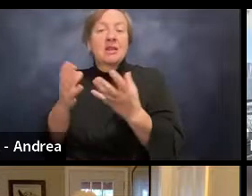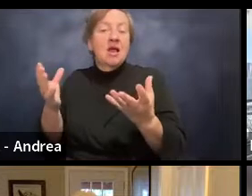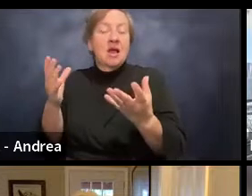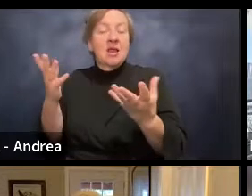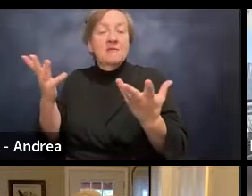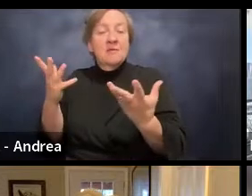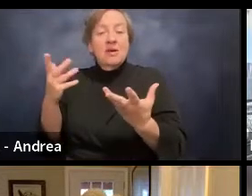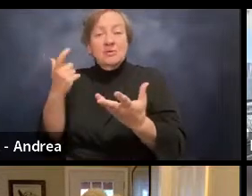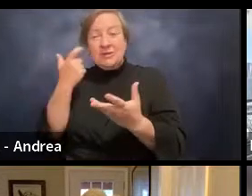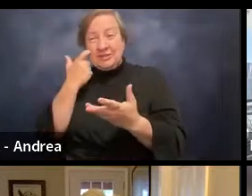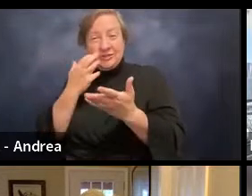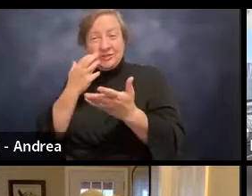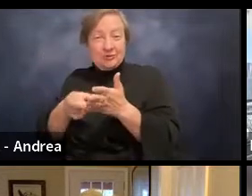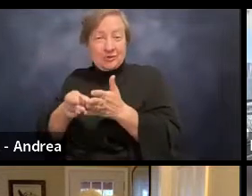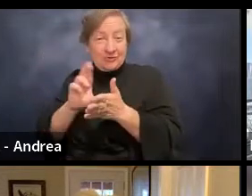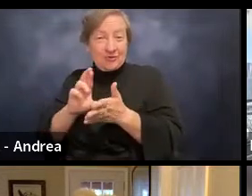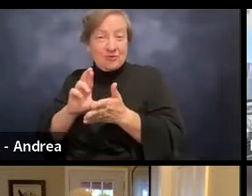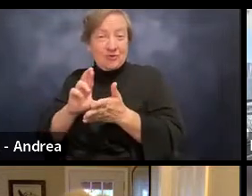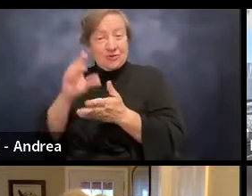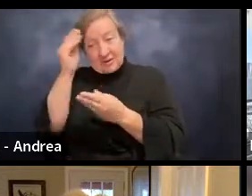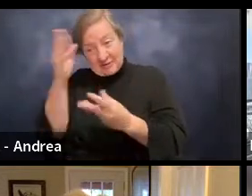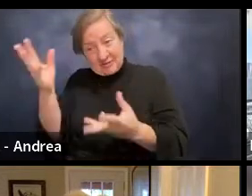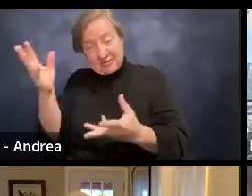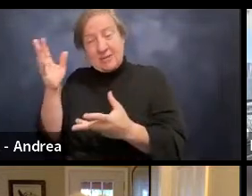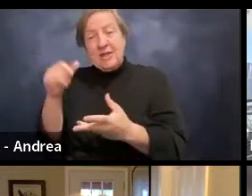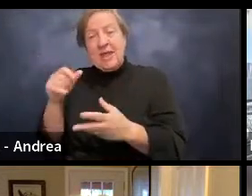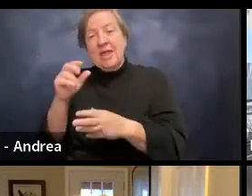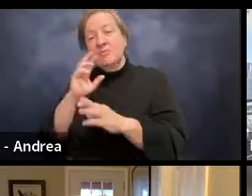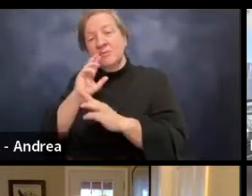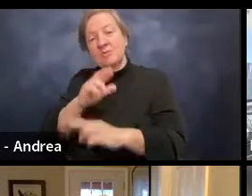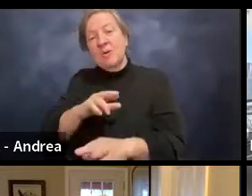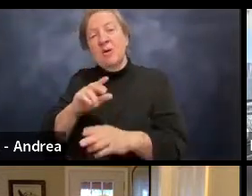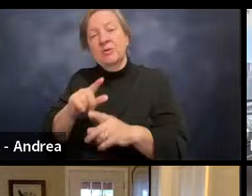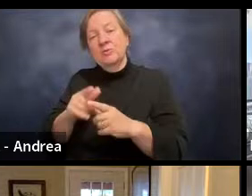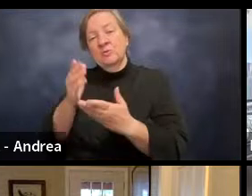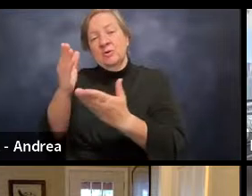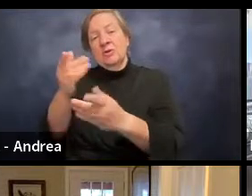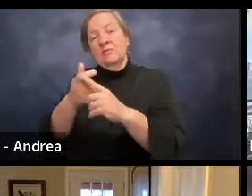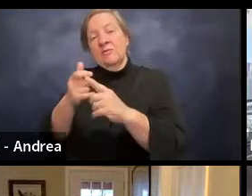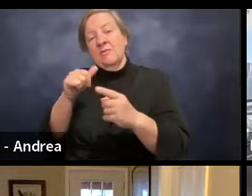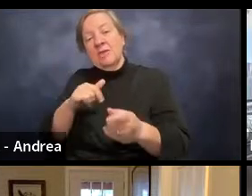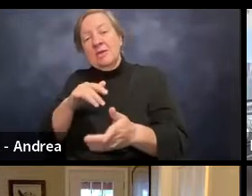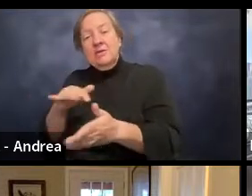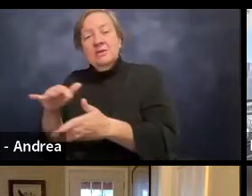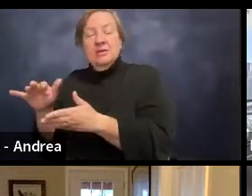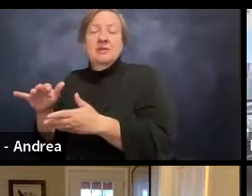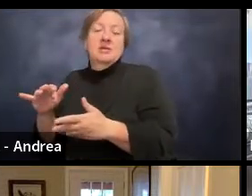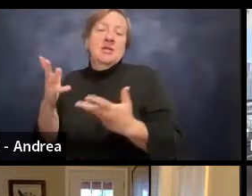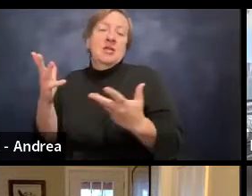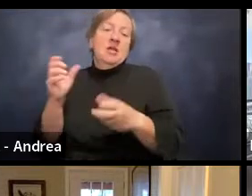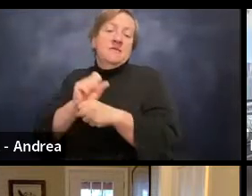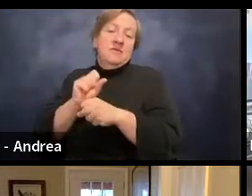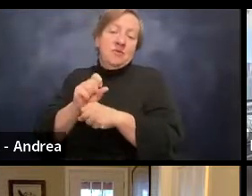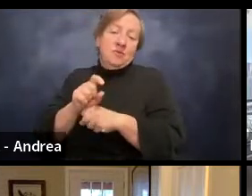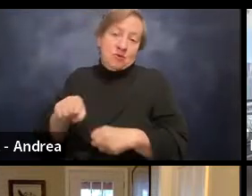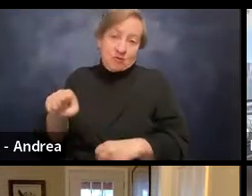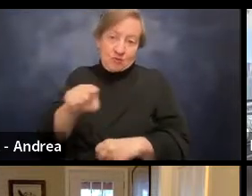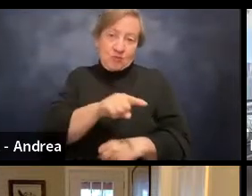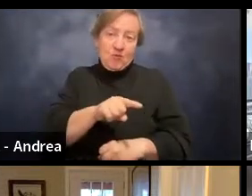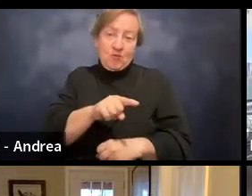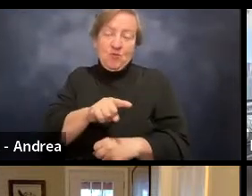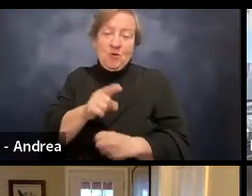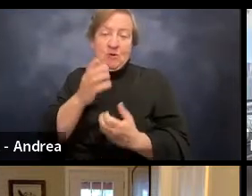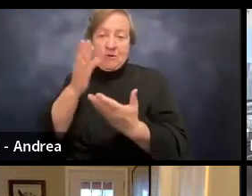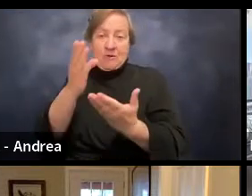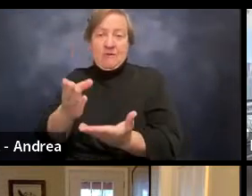just reviewed sort of responds to recommendations out of that study, and a lot of the work that you all have